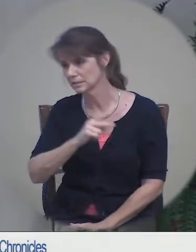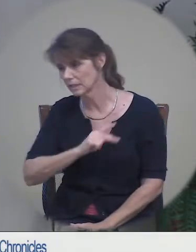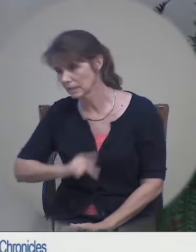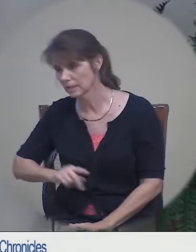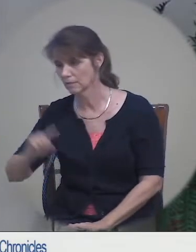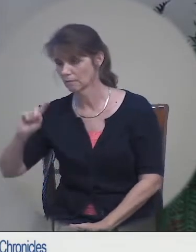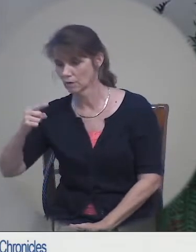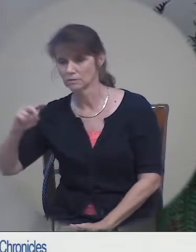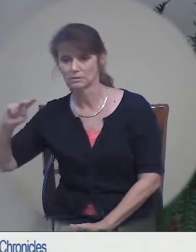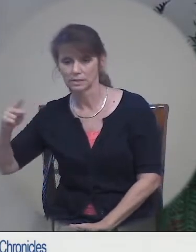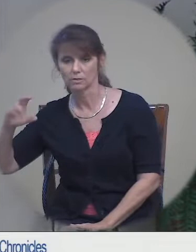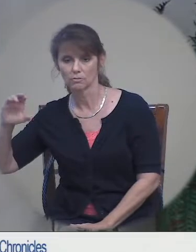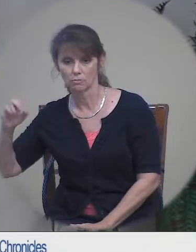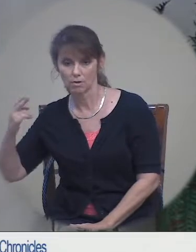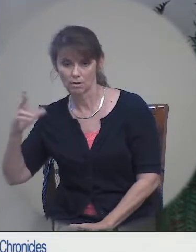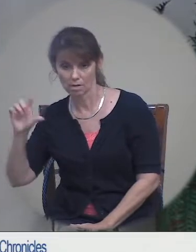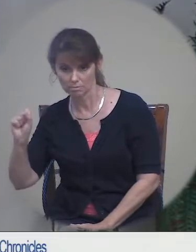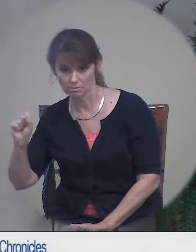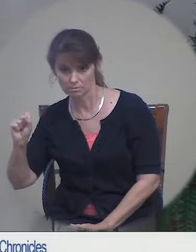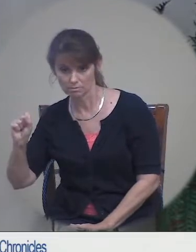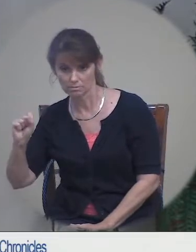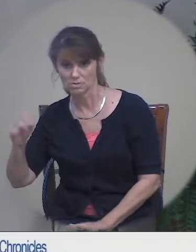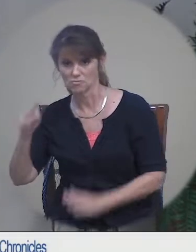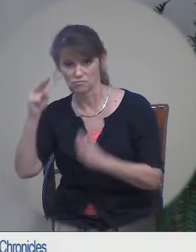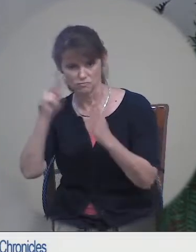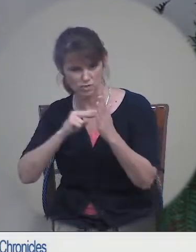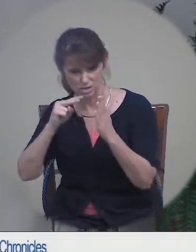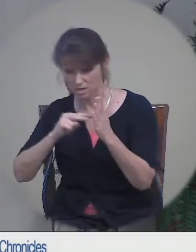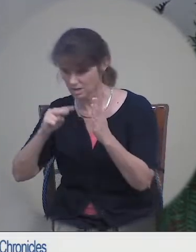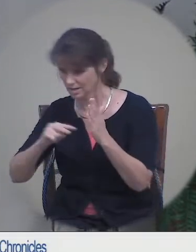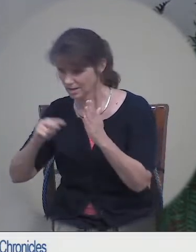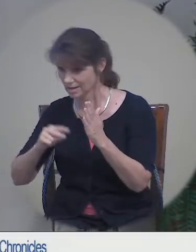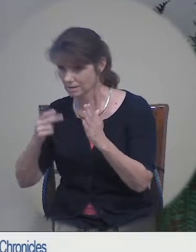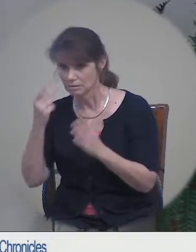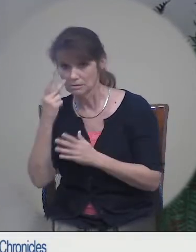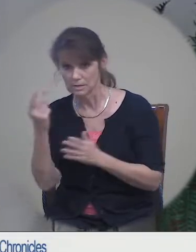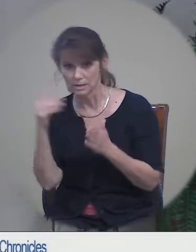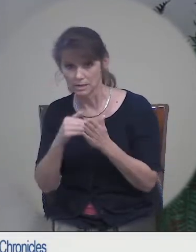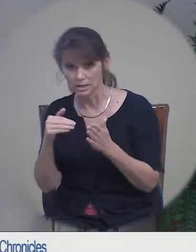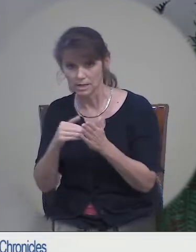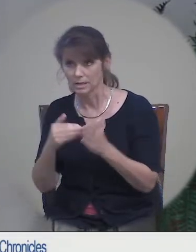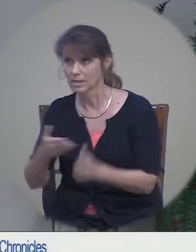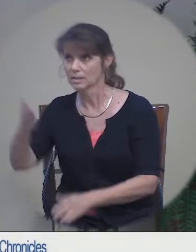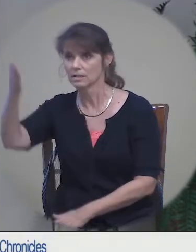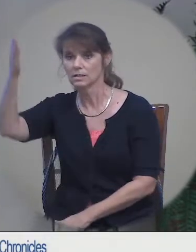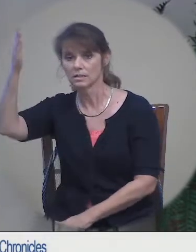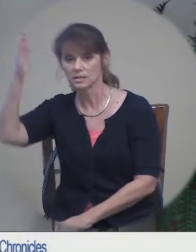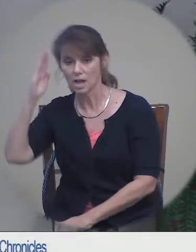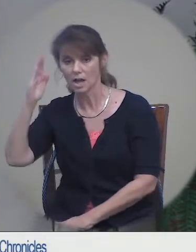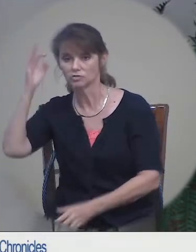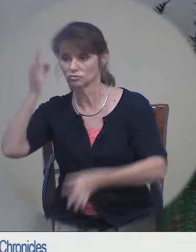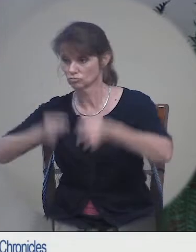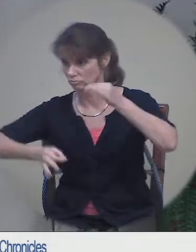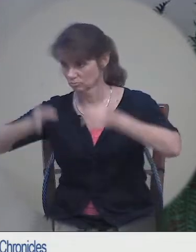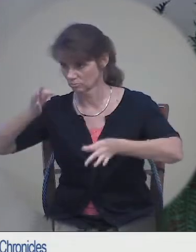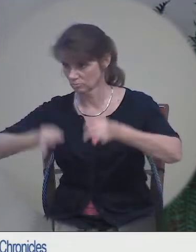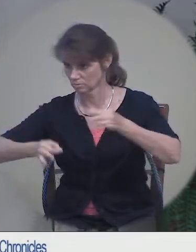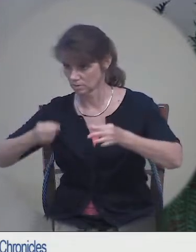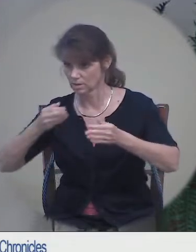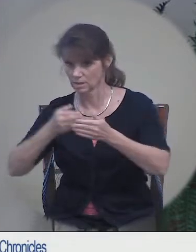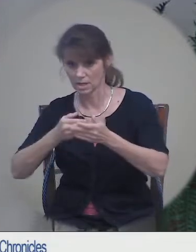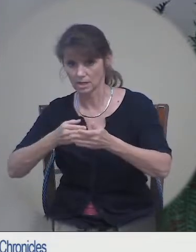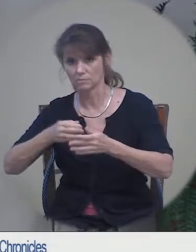Chronicles, I'm just going to tell you, more often than not, what do we see? We see God bringing judgment, God